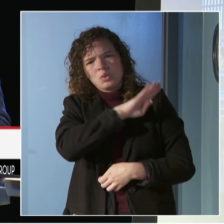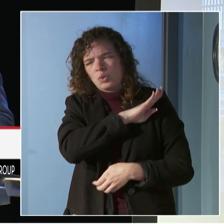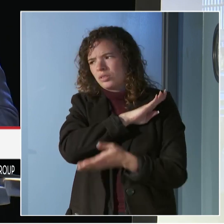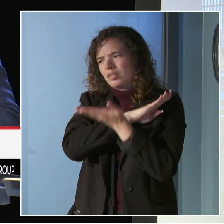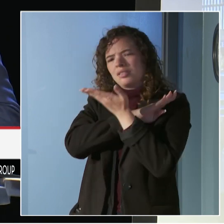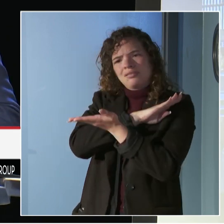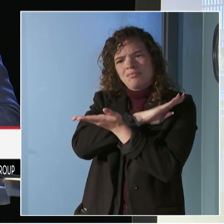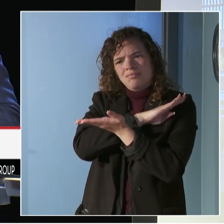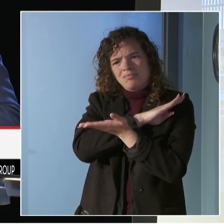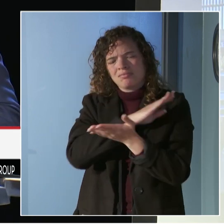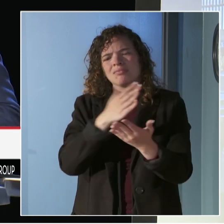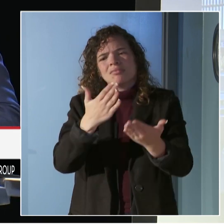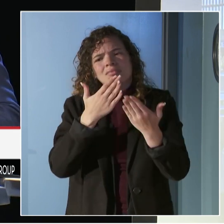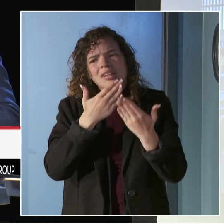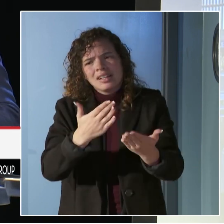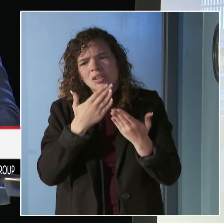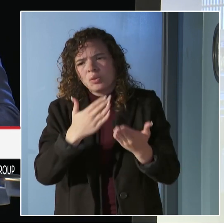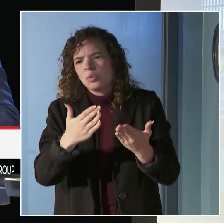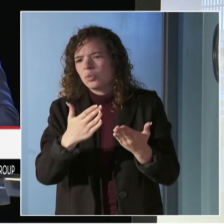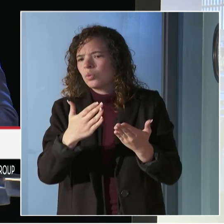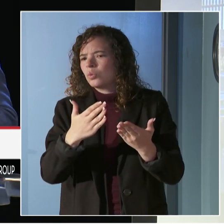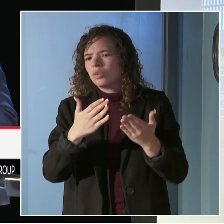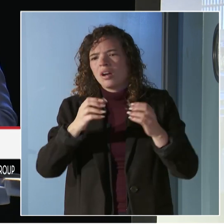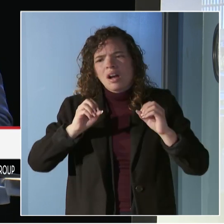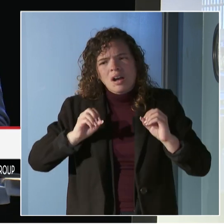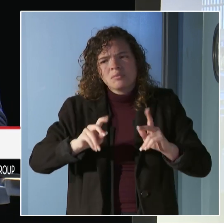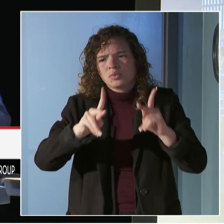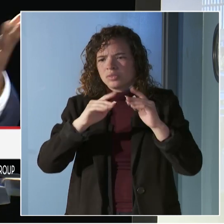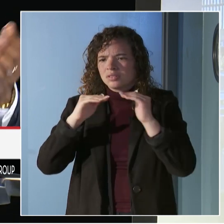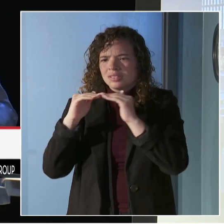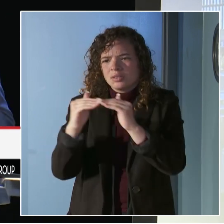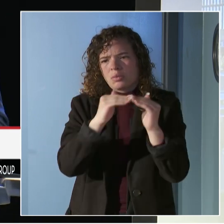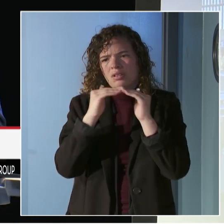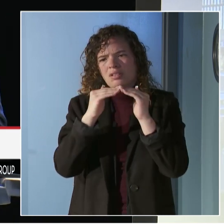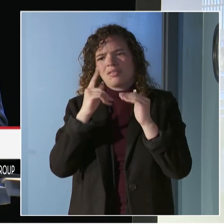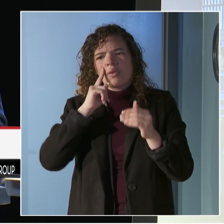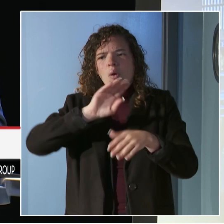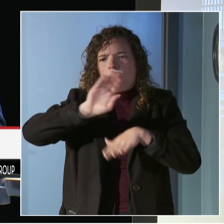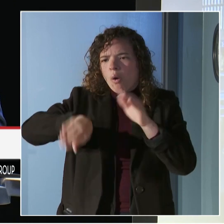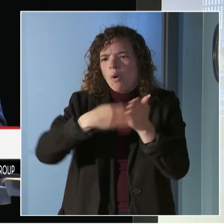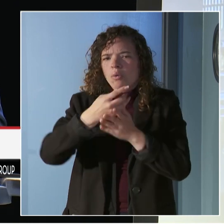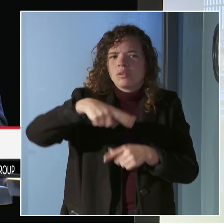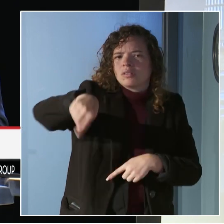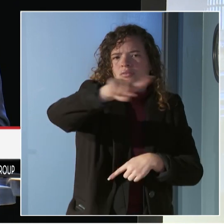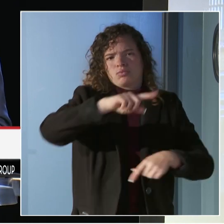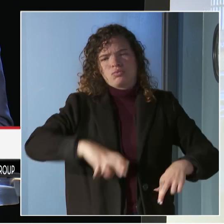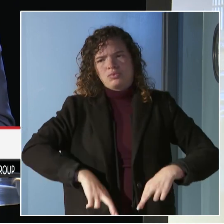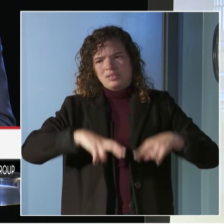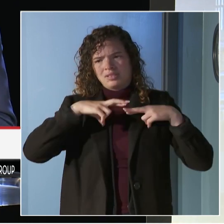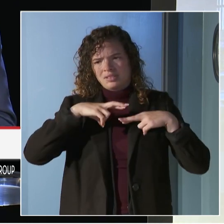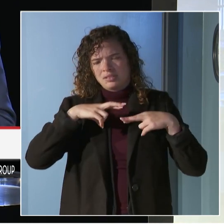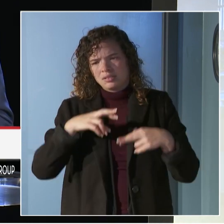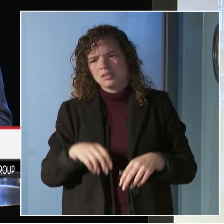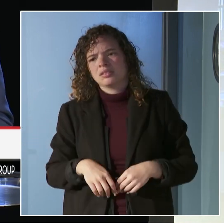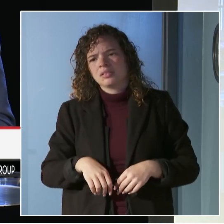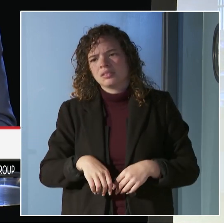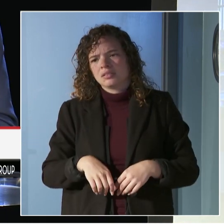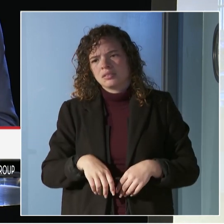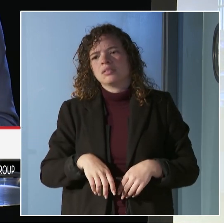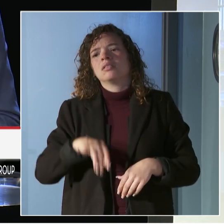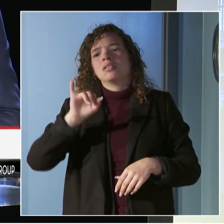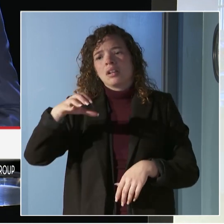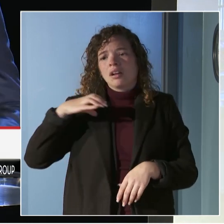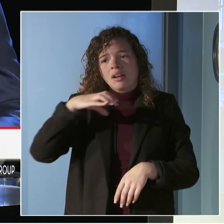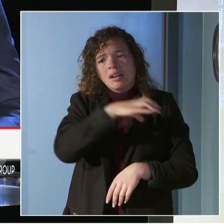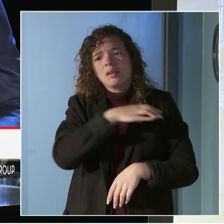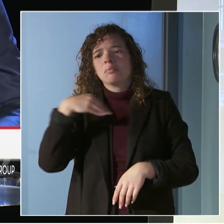shot for every D.C. resident. I'd like to also acknowledge Councilmember Nadeau, thank you, for the support you and the rest of the council have shown the arts community in